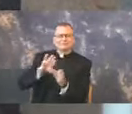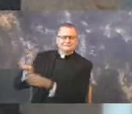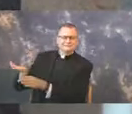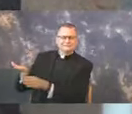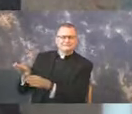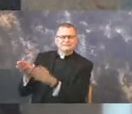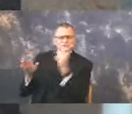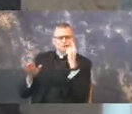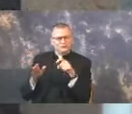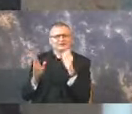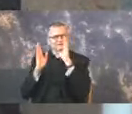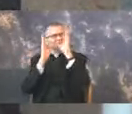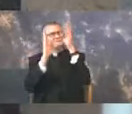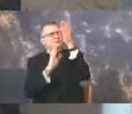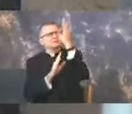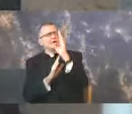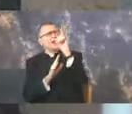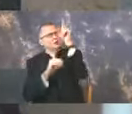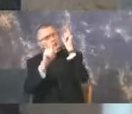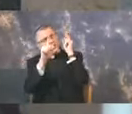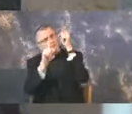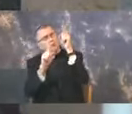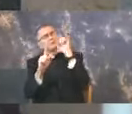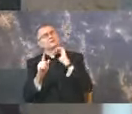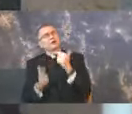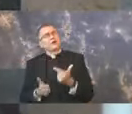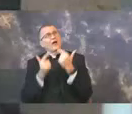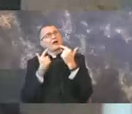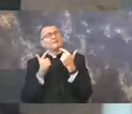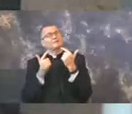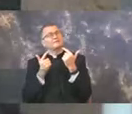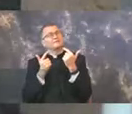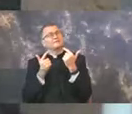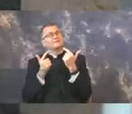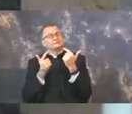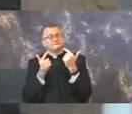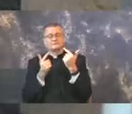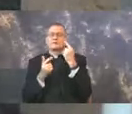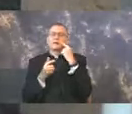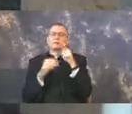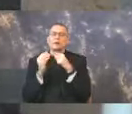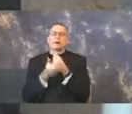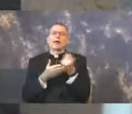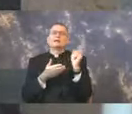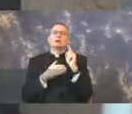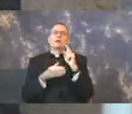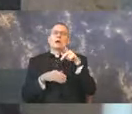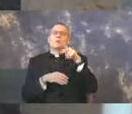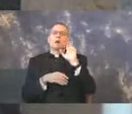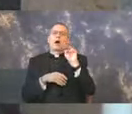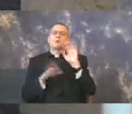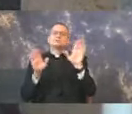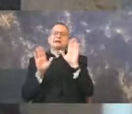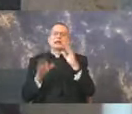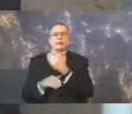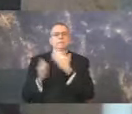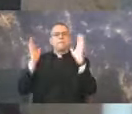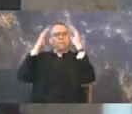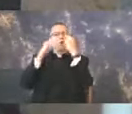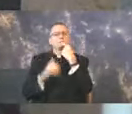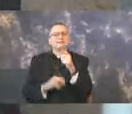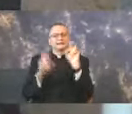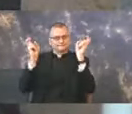human life. Just last Sunday, Palm Sunday, the Holy Father said this: "We were put in